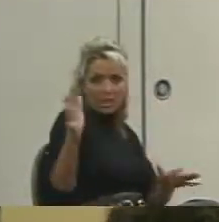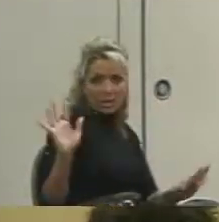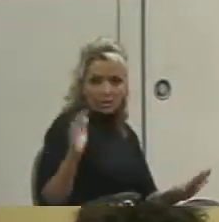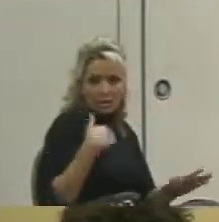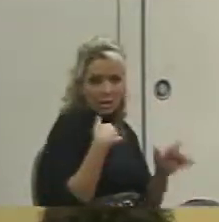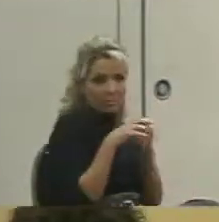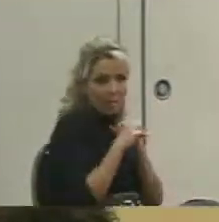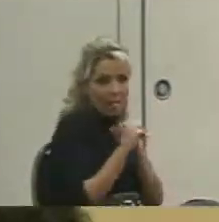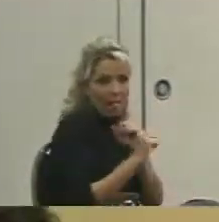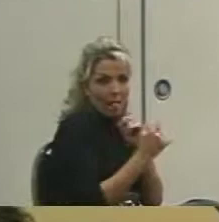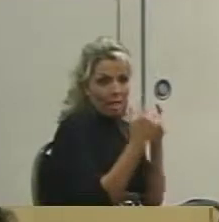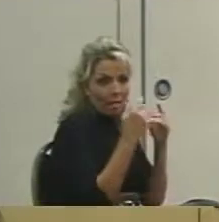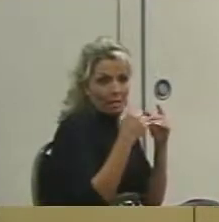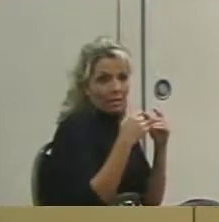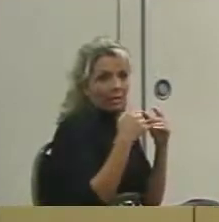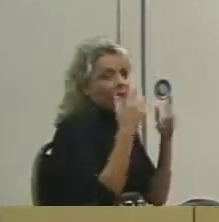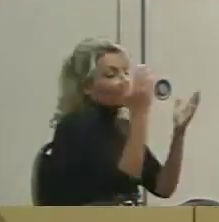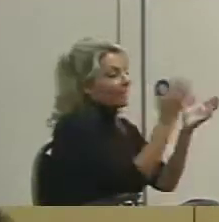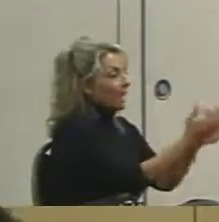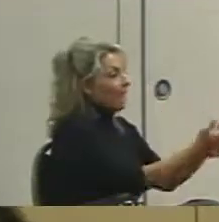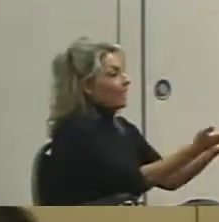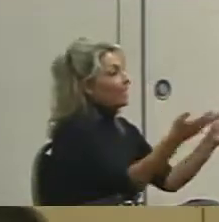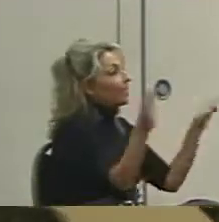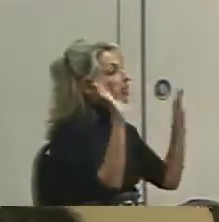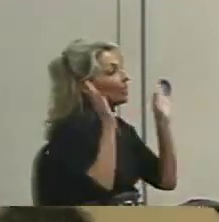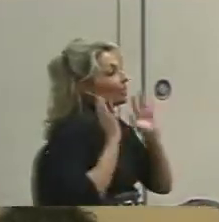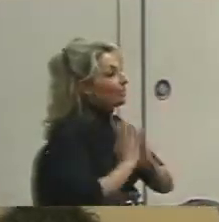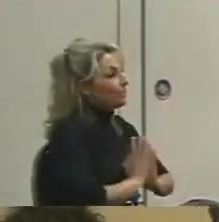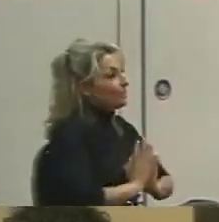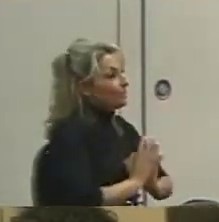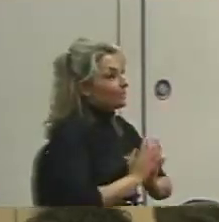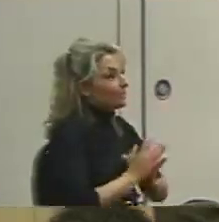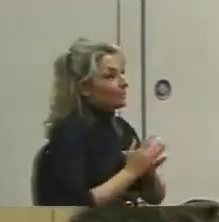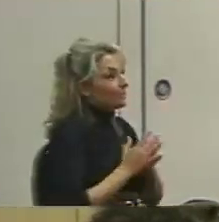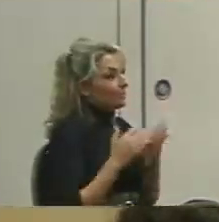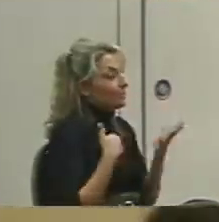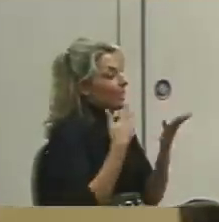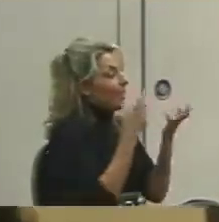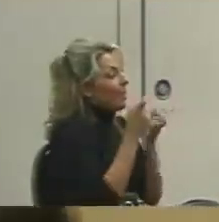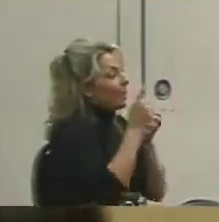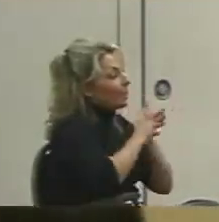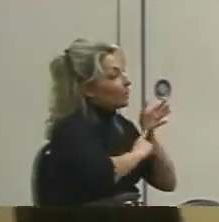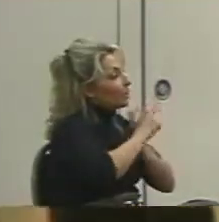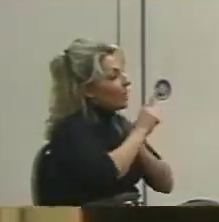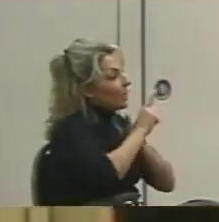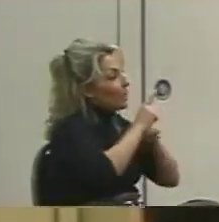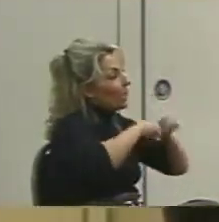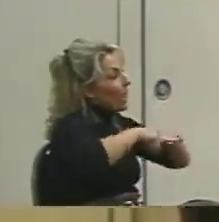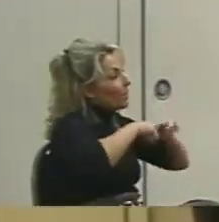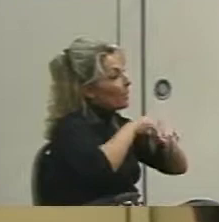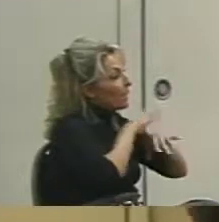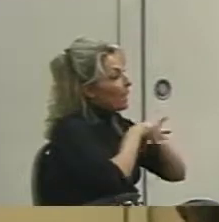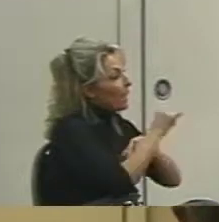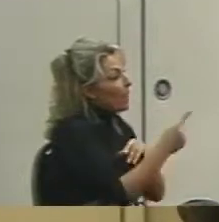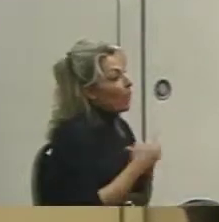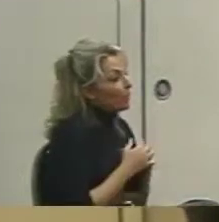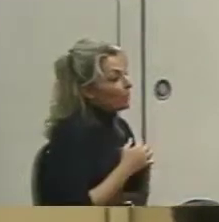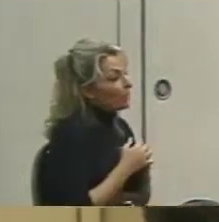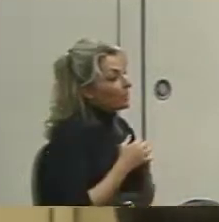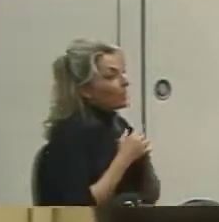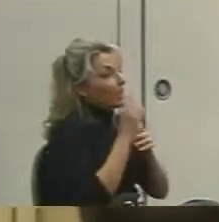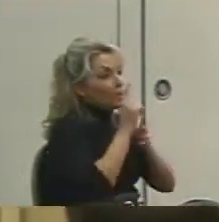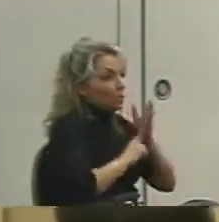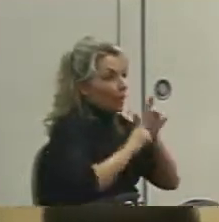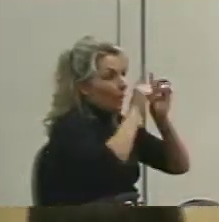then. Okay, stop. I want you to check your reliability on that one. On this one, you have to check box by